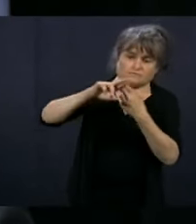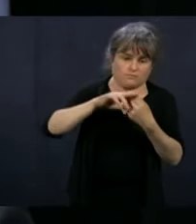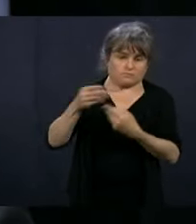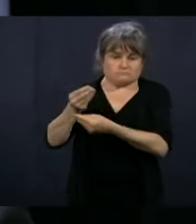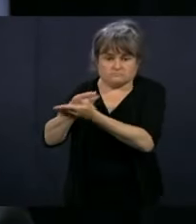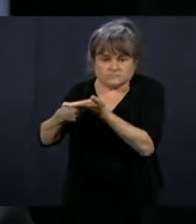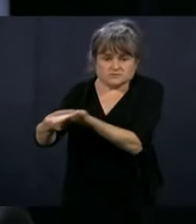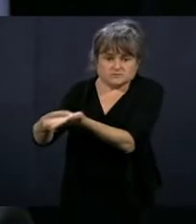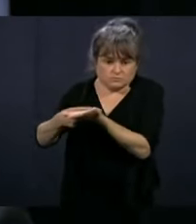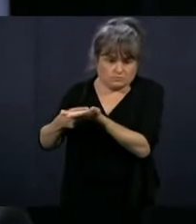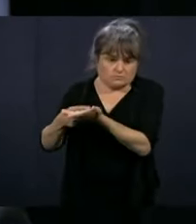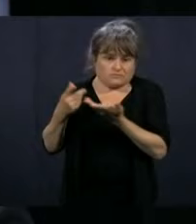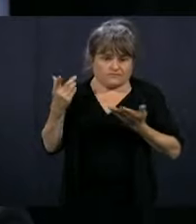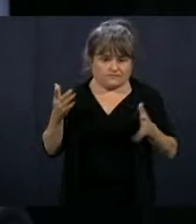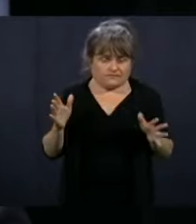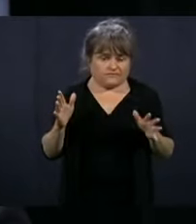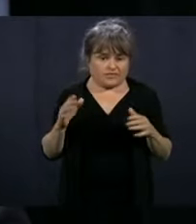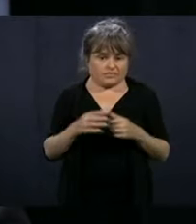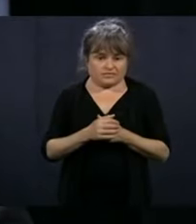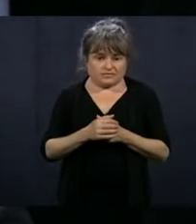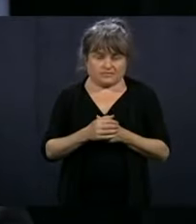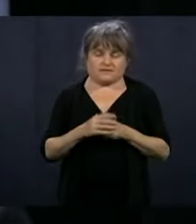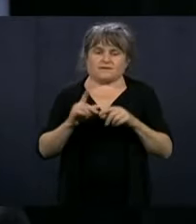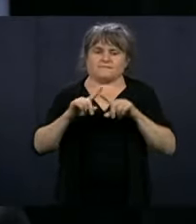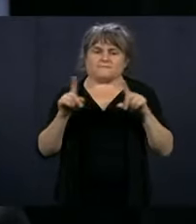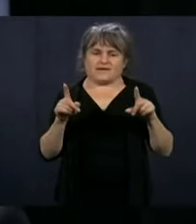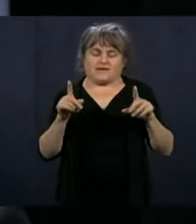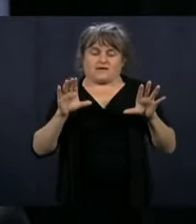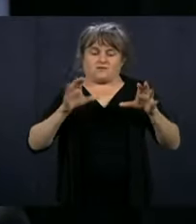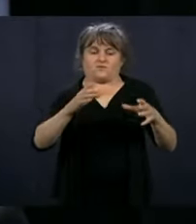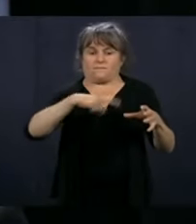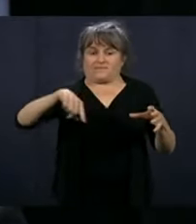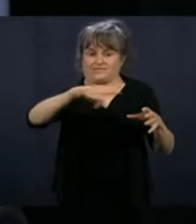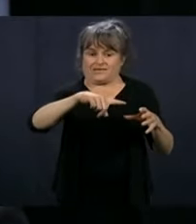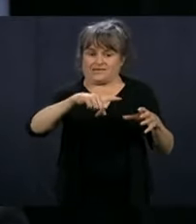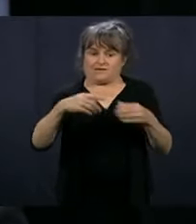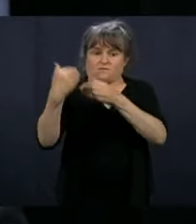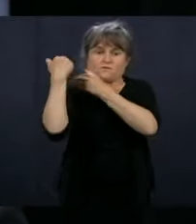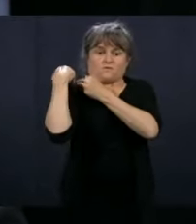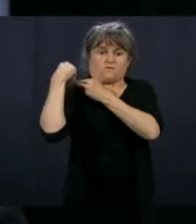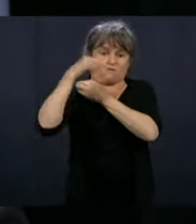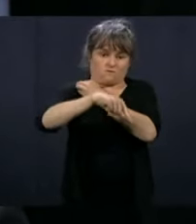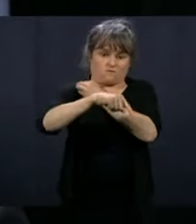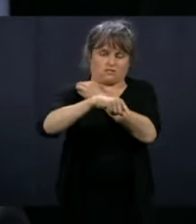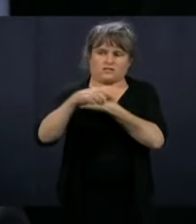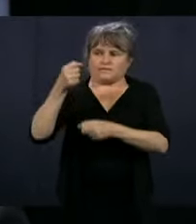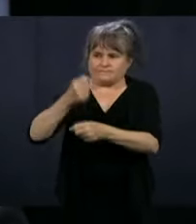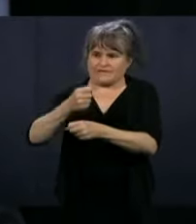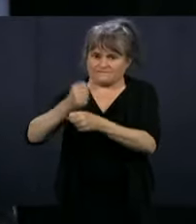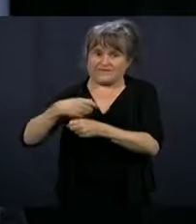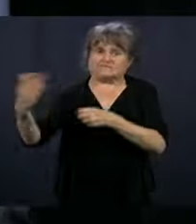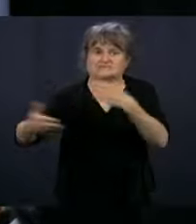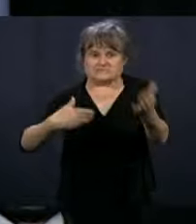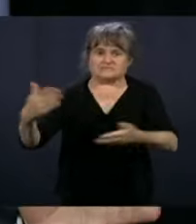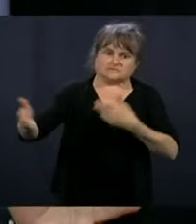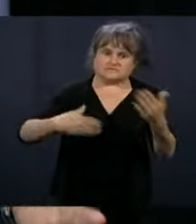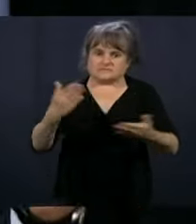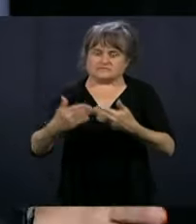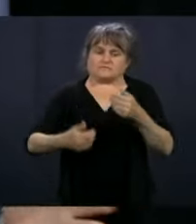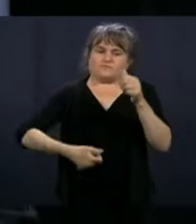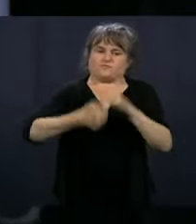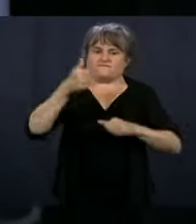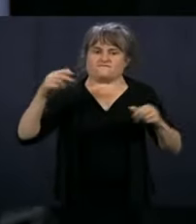But one thing that is for sure is that the mandate of the committee is to create as many jobs as possible, as quickly as possible. So